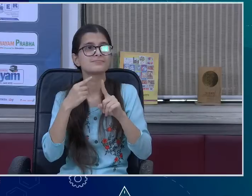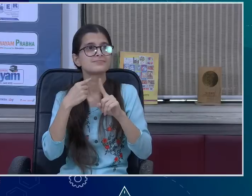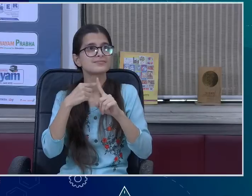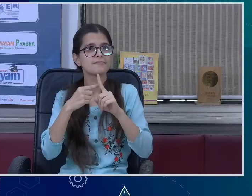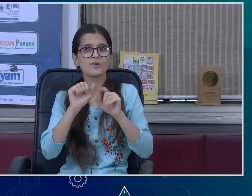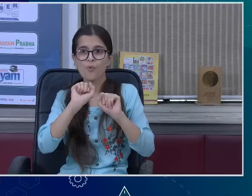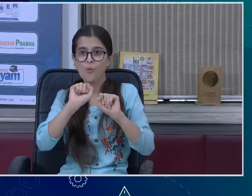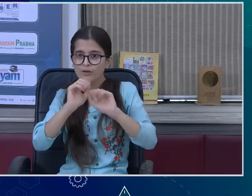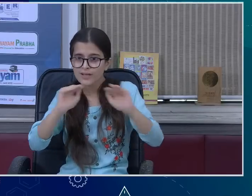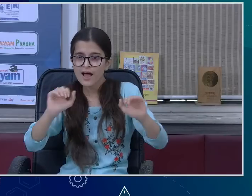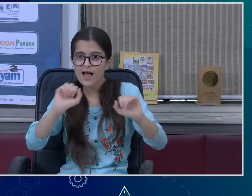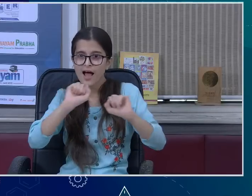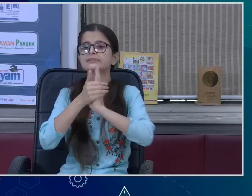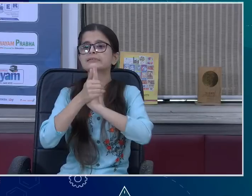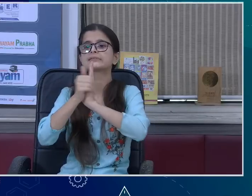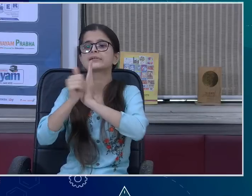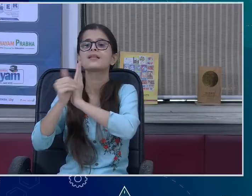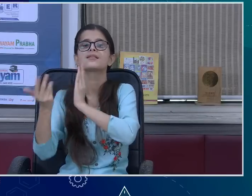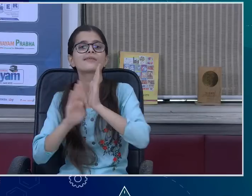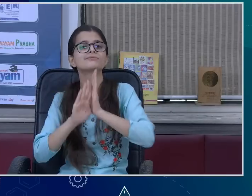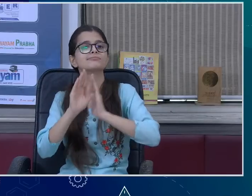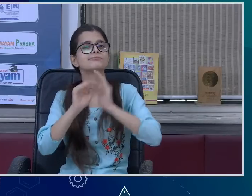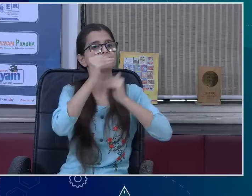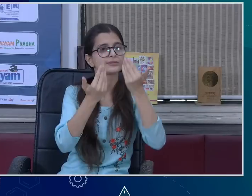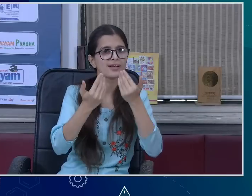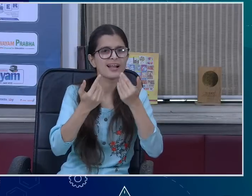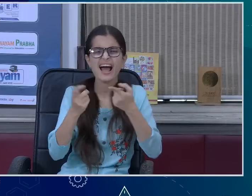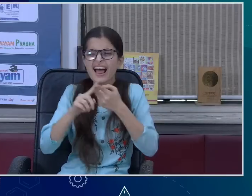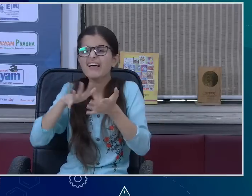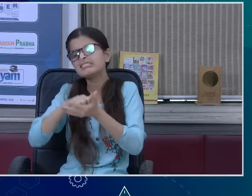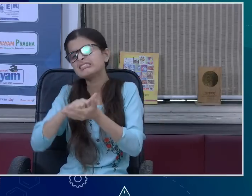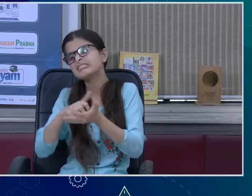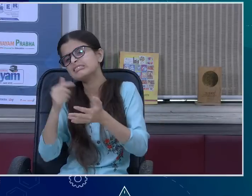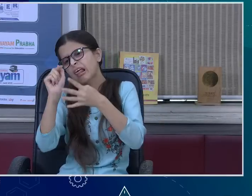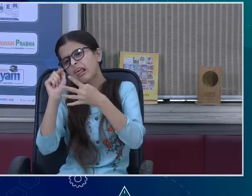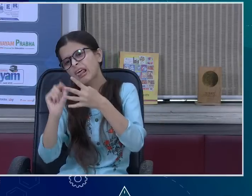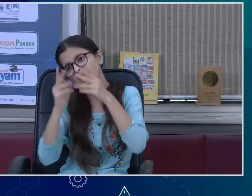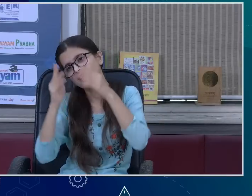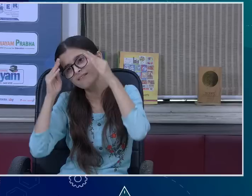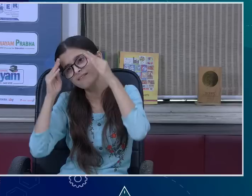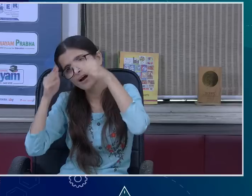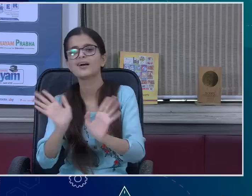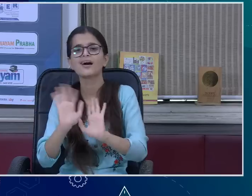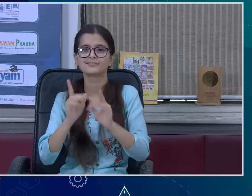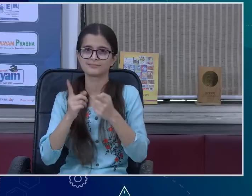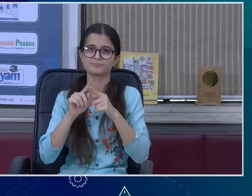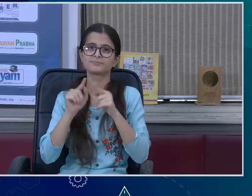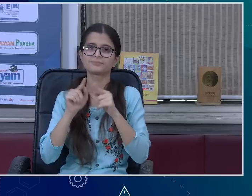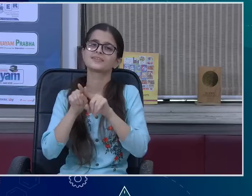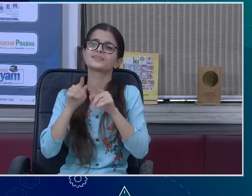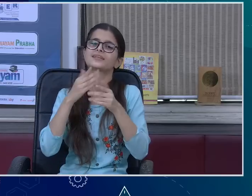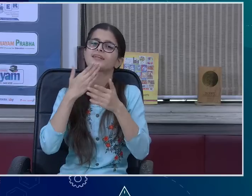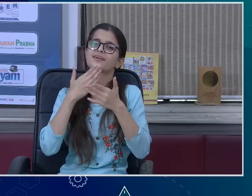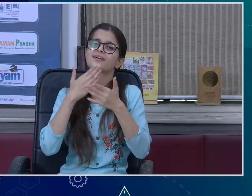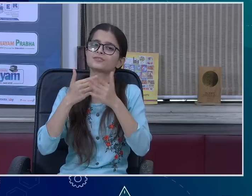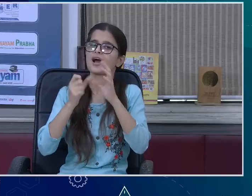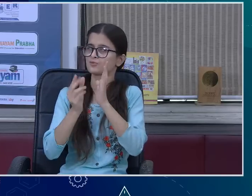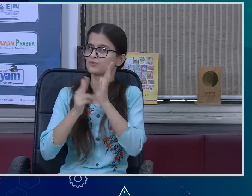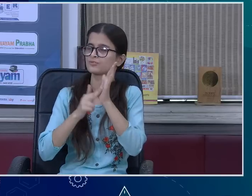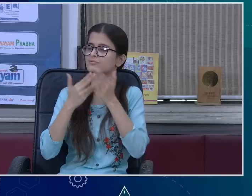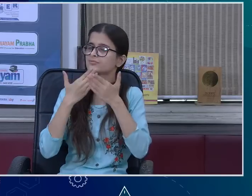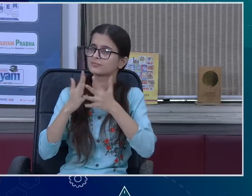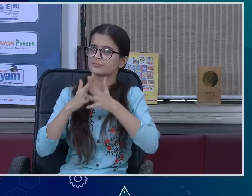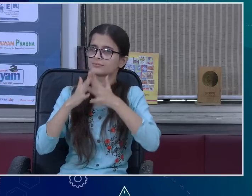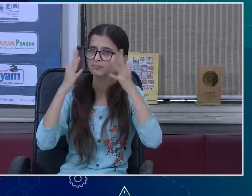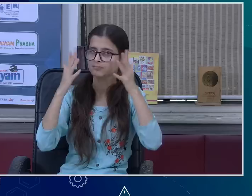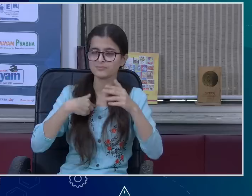of the child rather than the weaknesses of the child. Thank you so much, Arun sir, for these great tips. I hope this reach